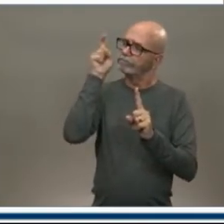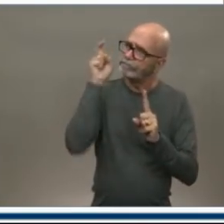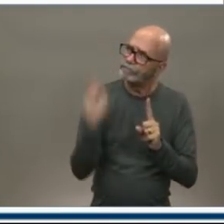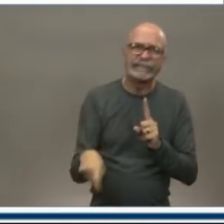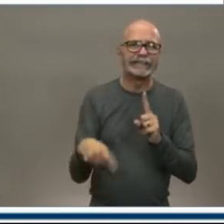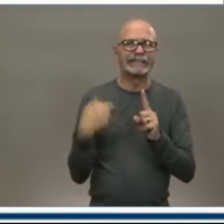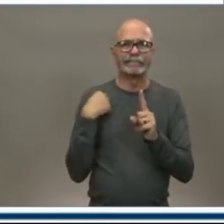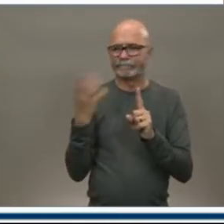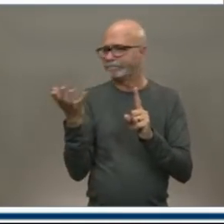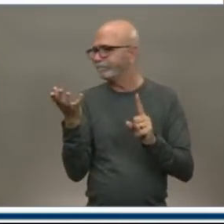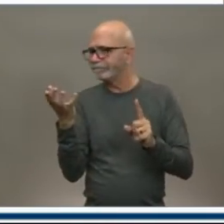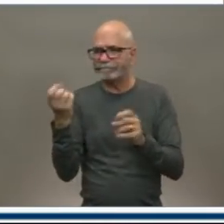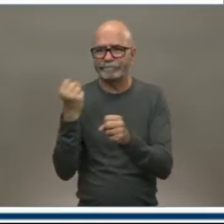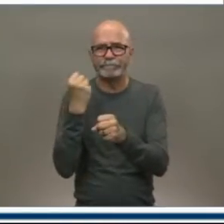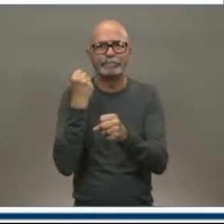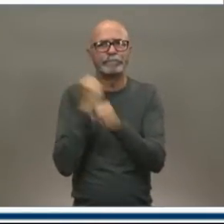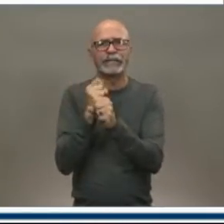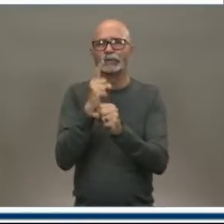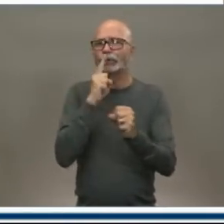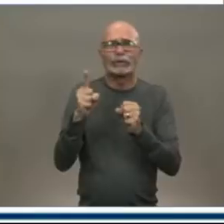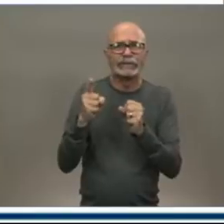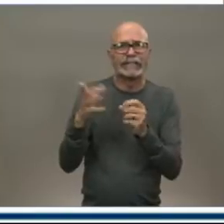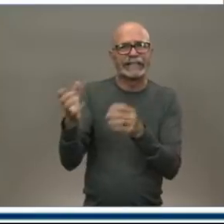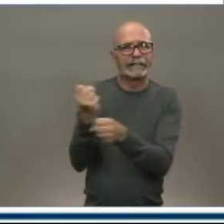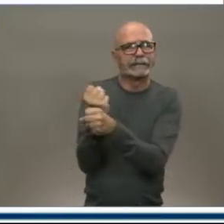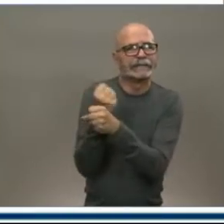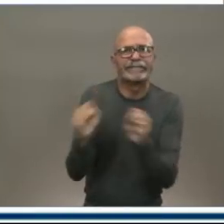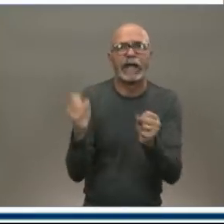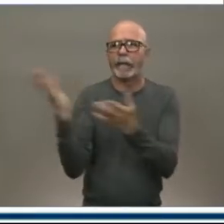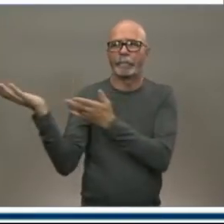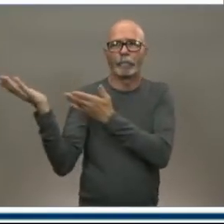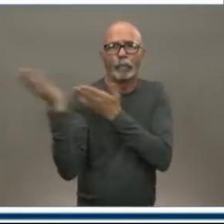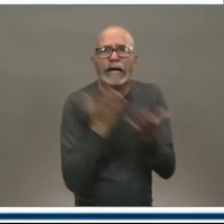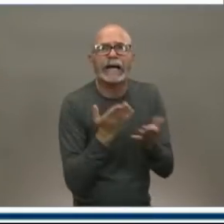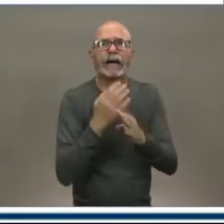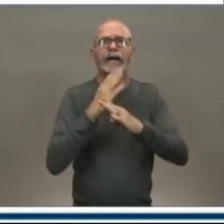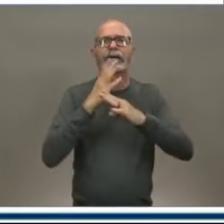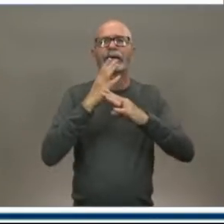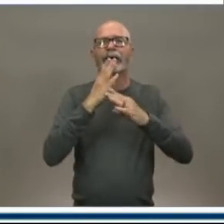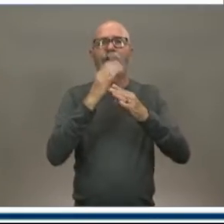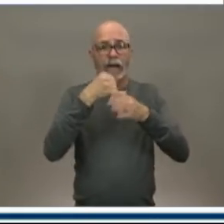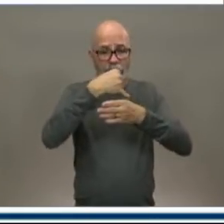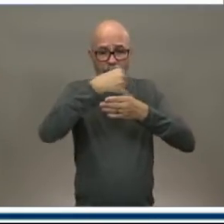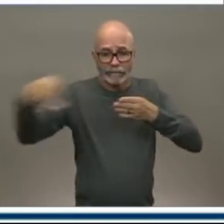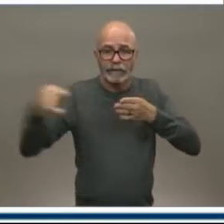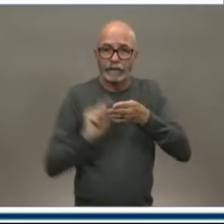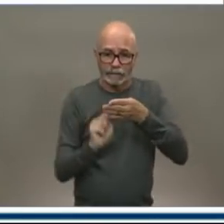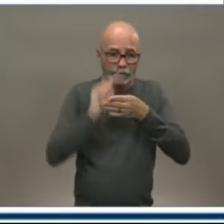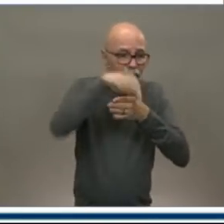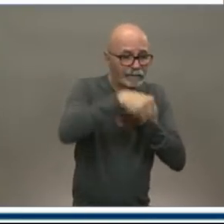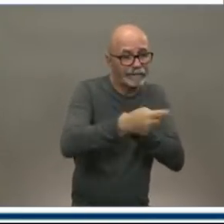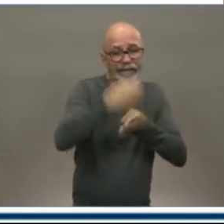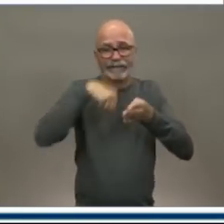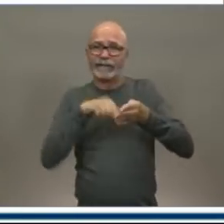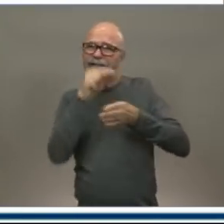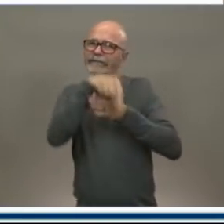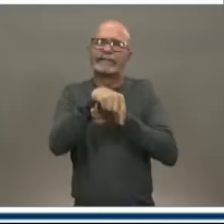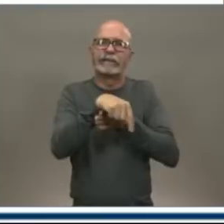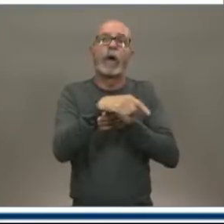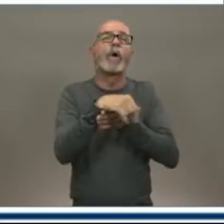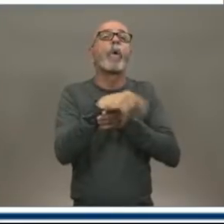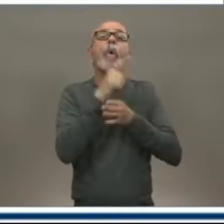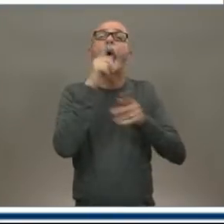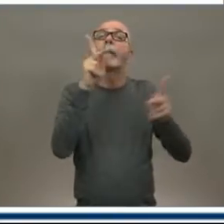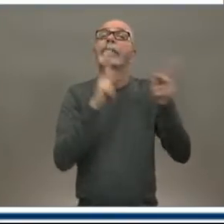across the province, across our border. So in neither circumstance have there been people